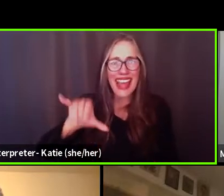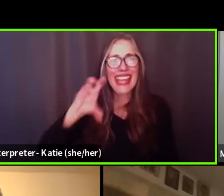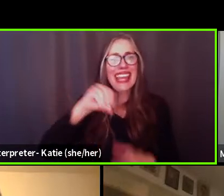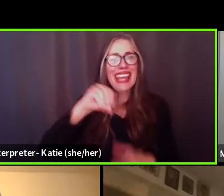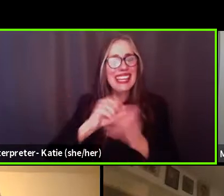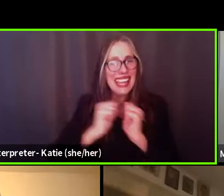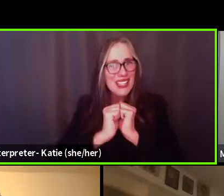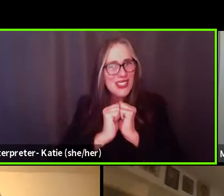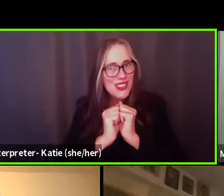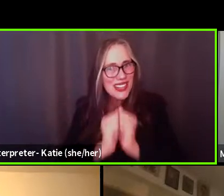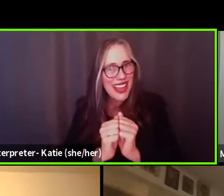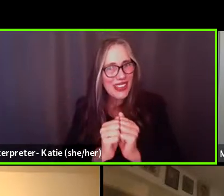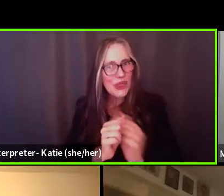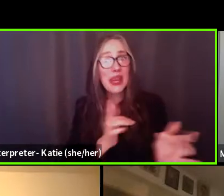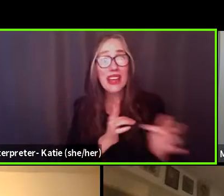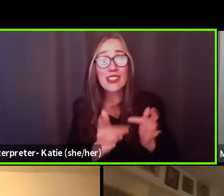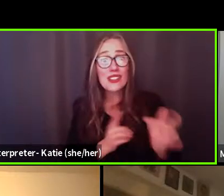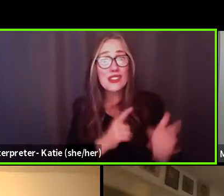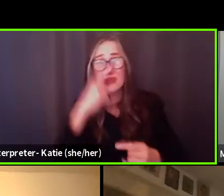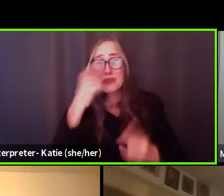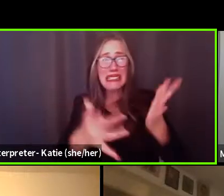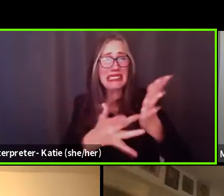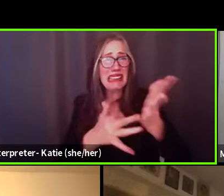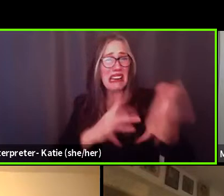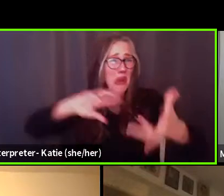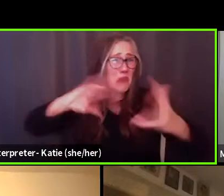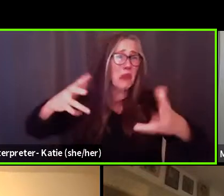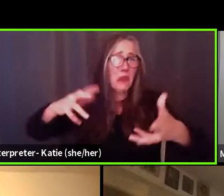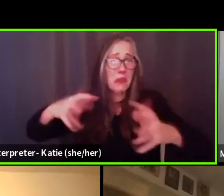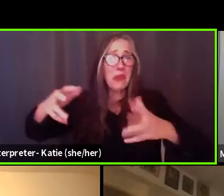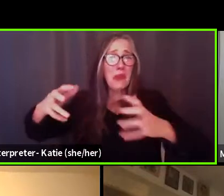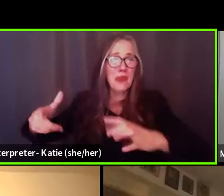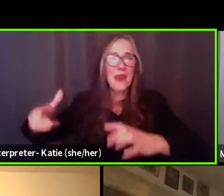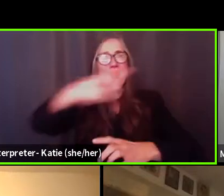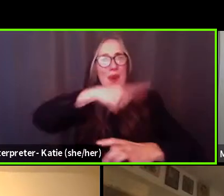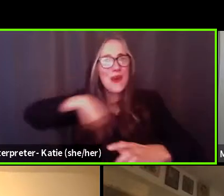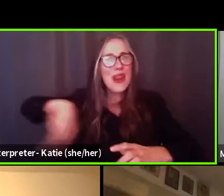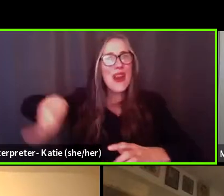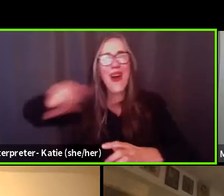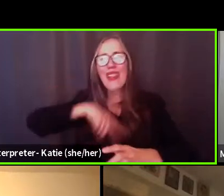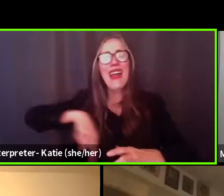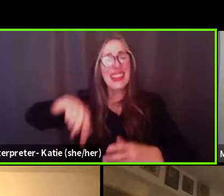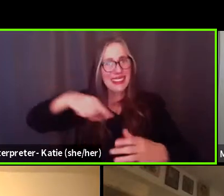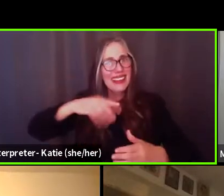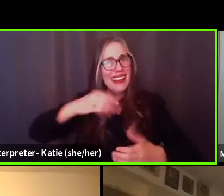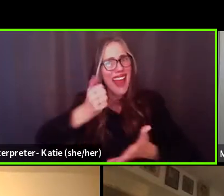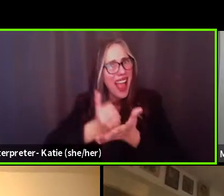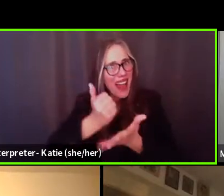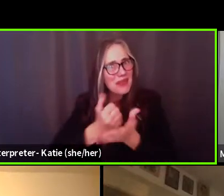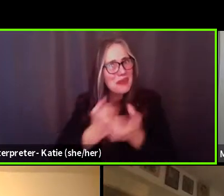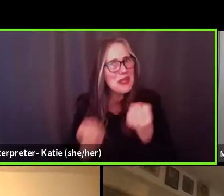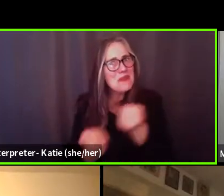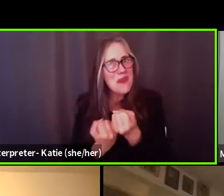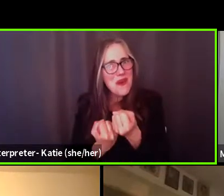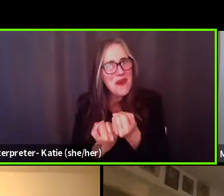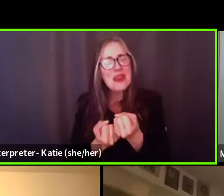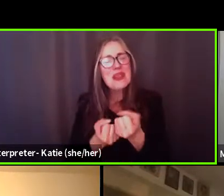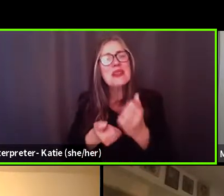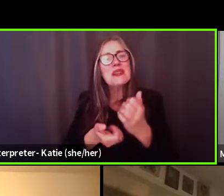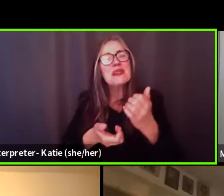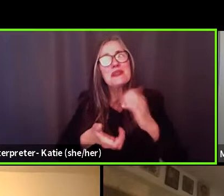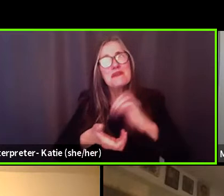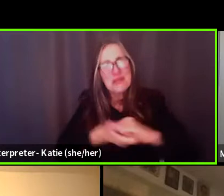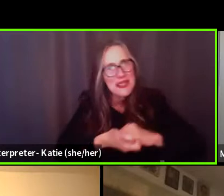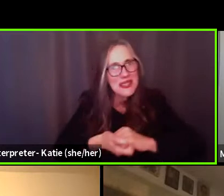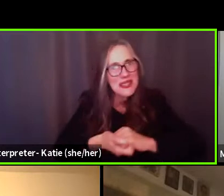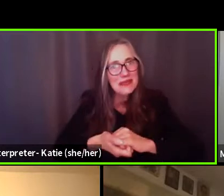solving our shared concerns so i want to suggest that we have what it takes to create a different kind of